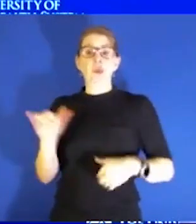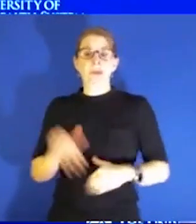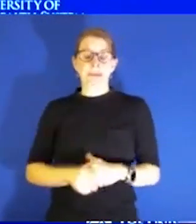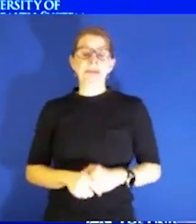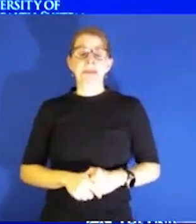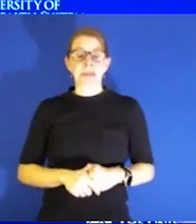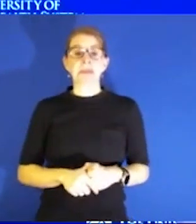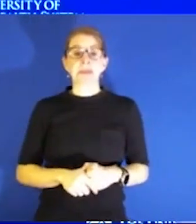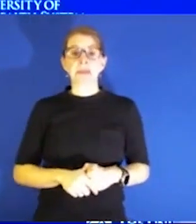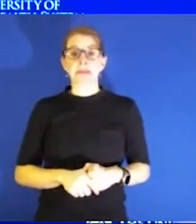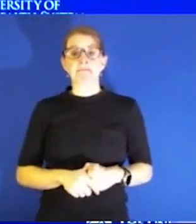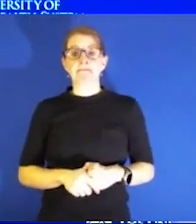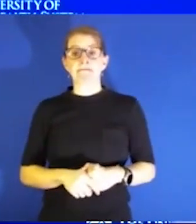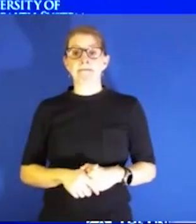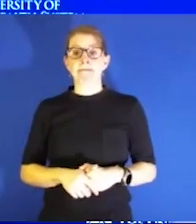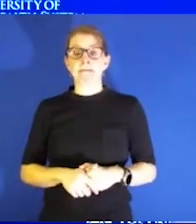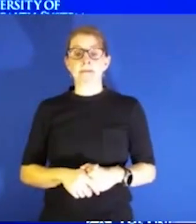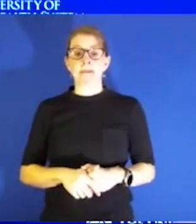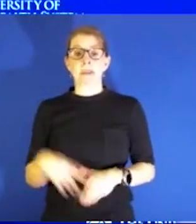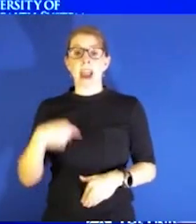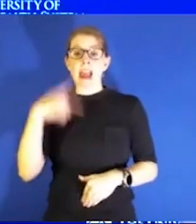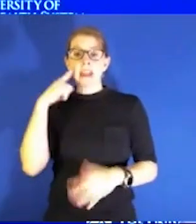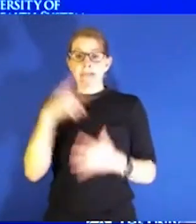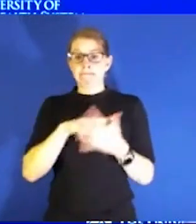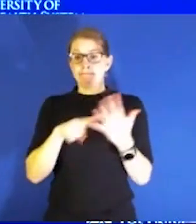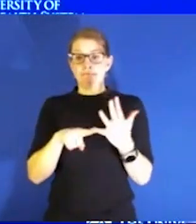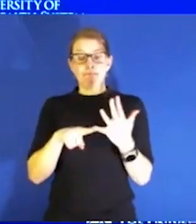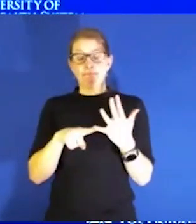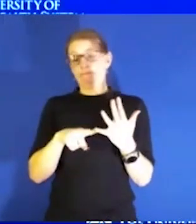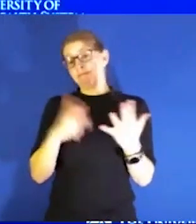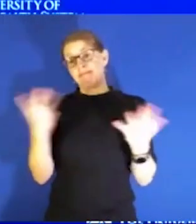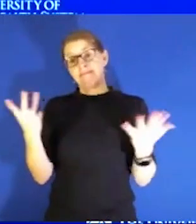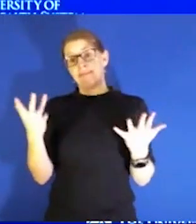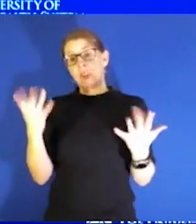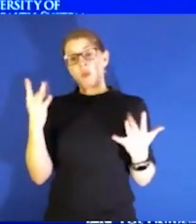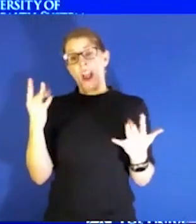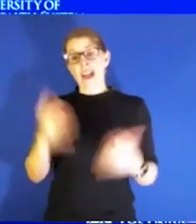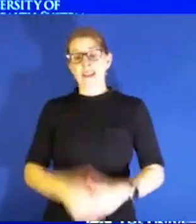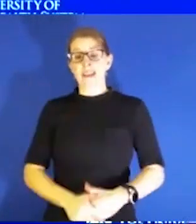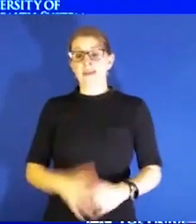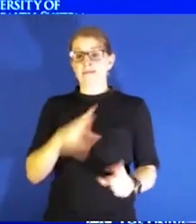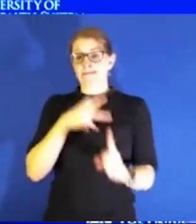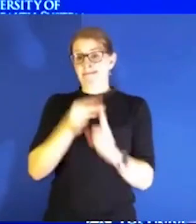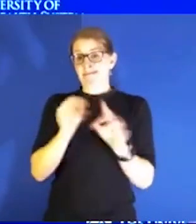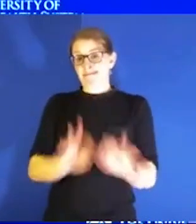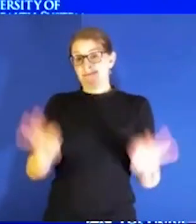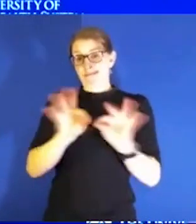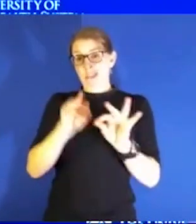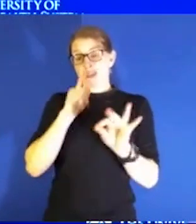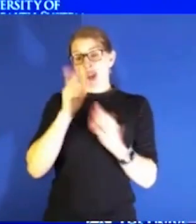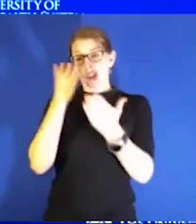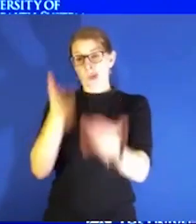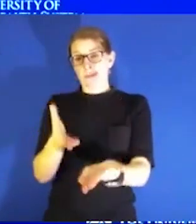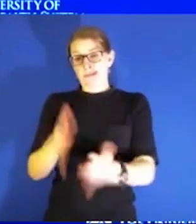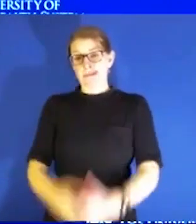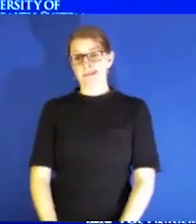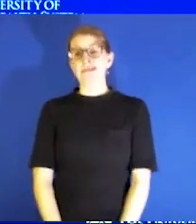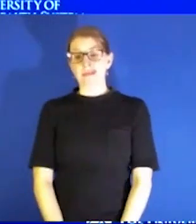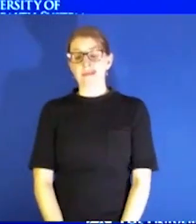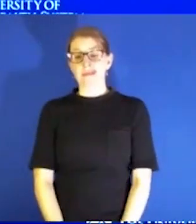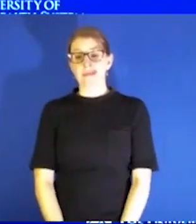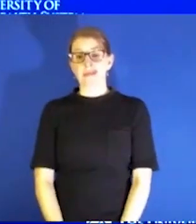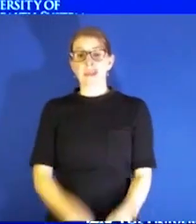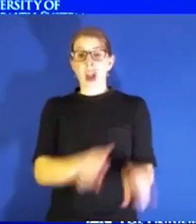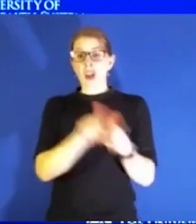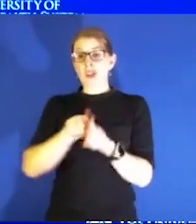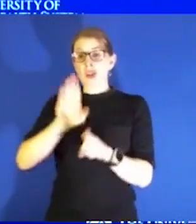I think those things pretty much state why vaccination is good for you as an individual and your community as well.